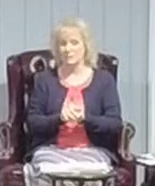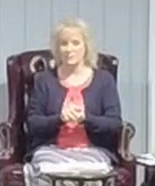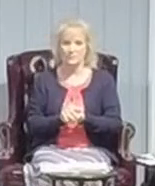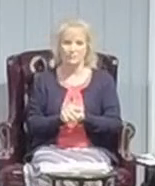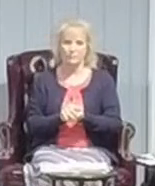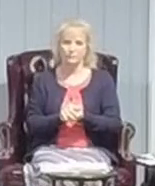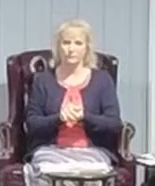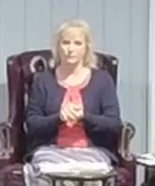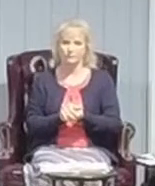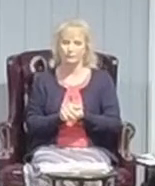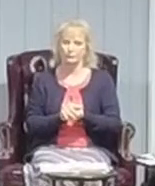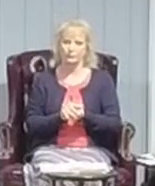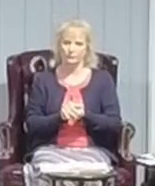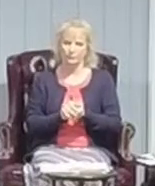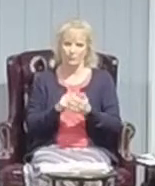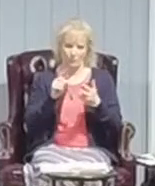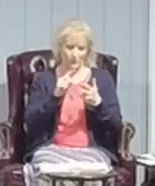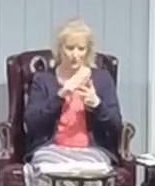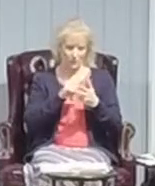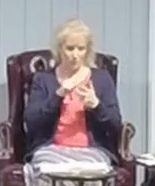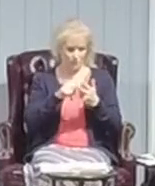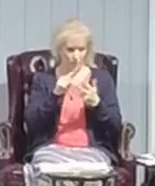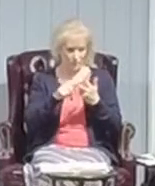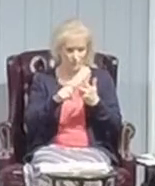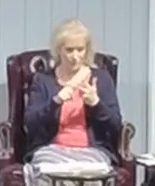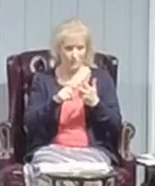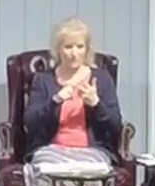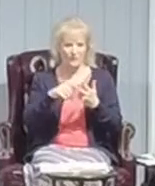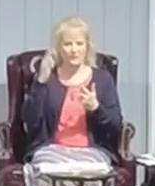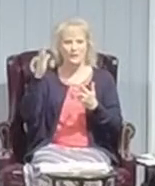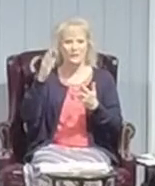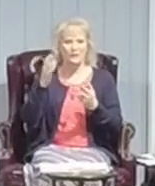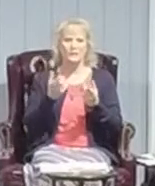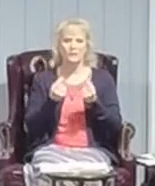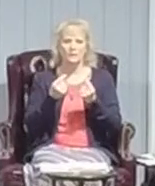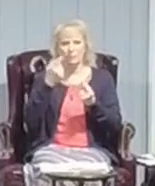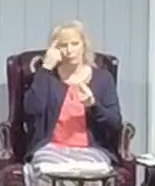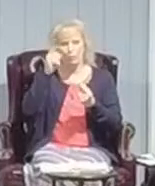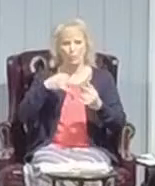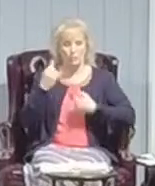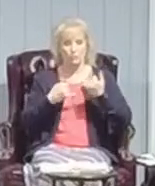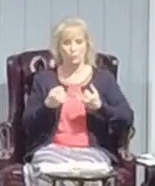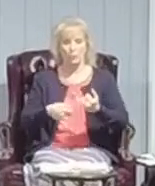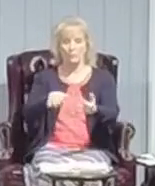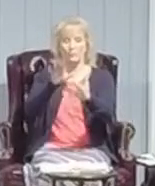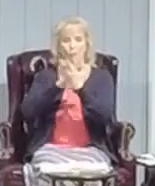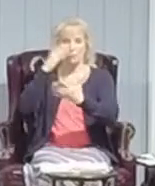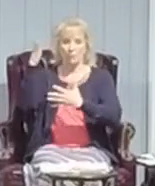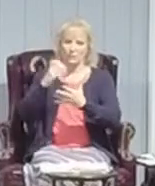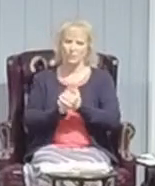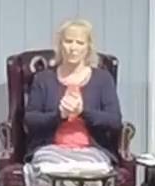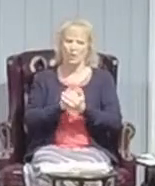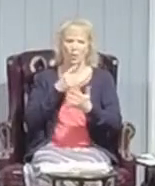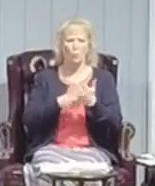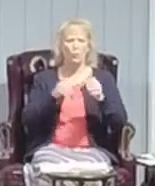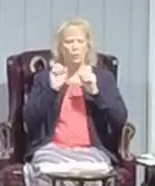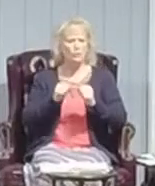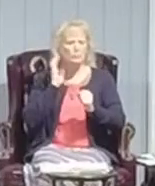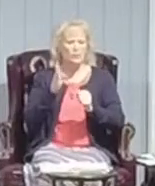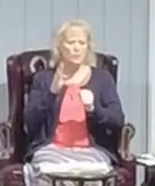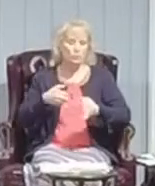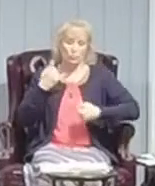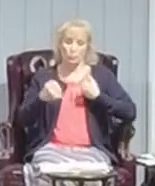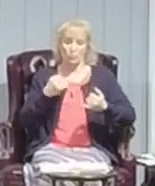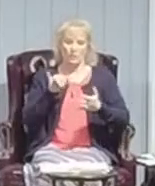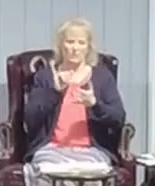For the joy that was set before him. So here's the third thing. He did so for the joy that was set before him. You know, what can be so joyous that it